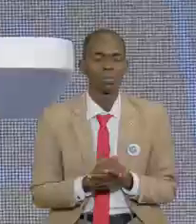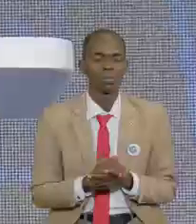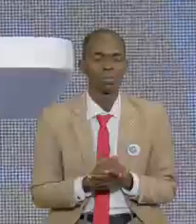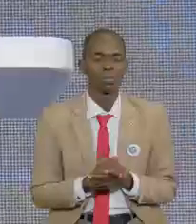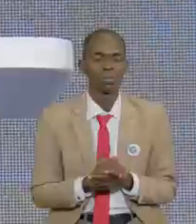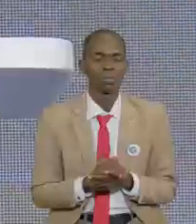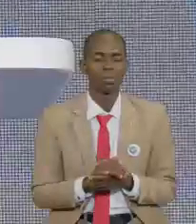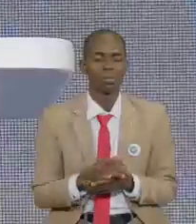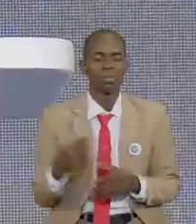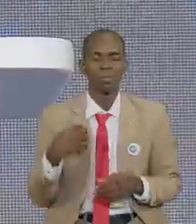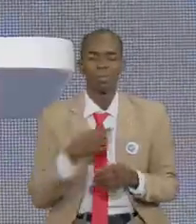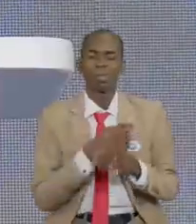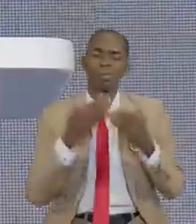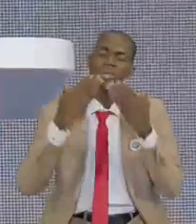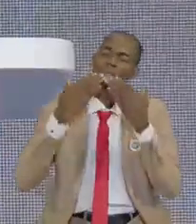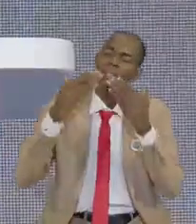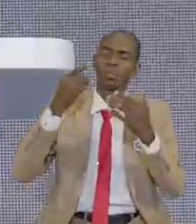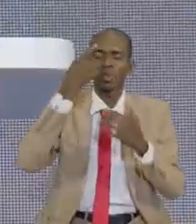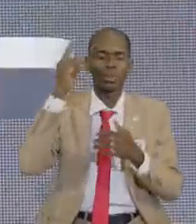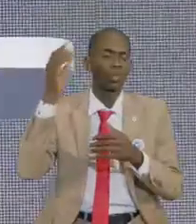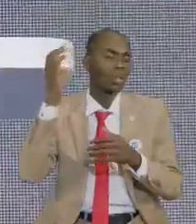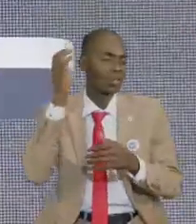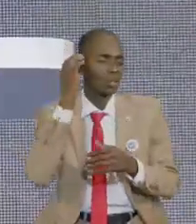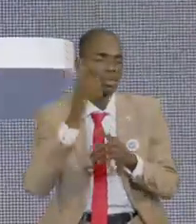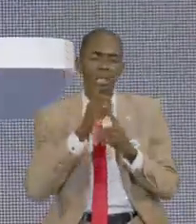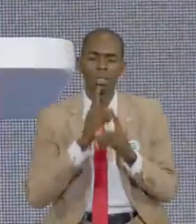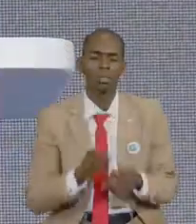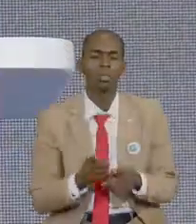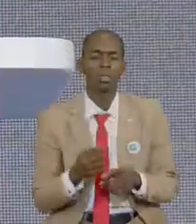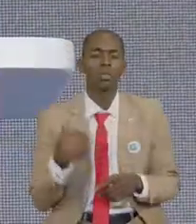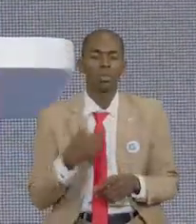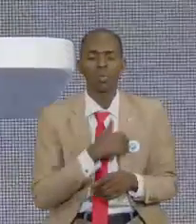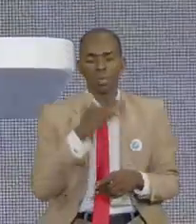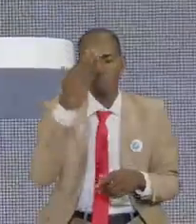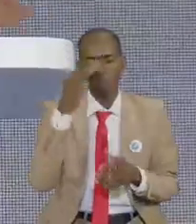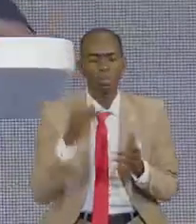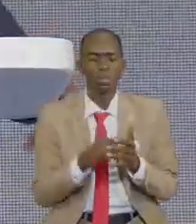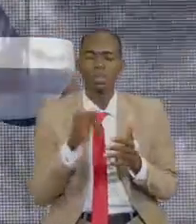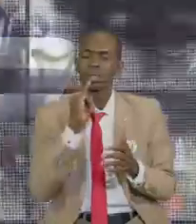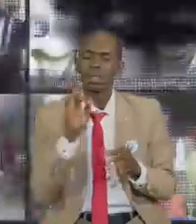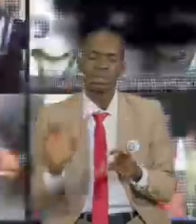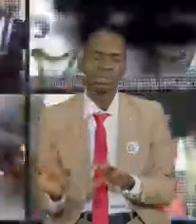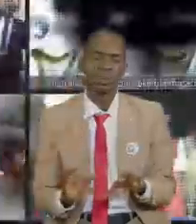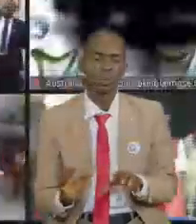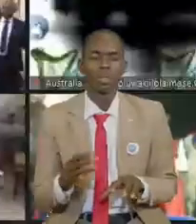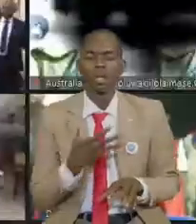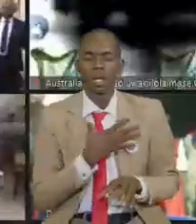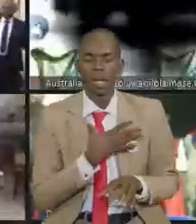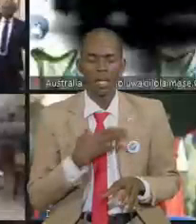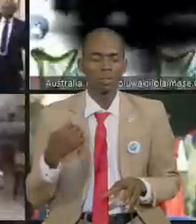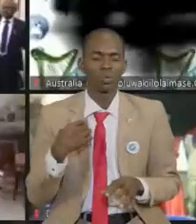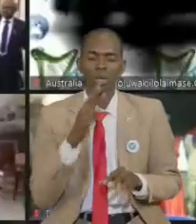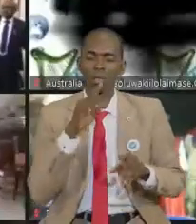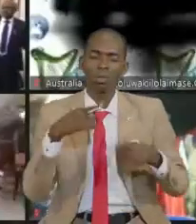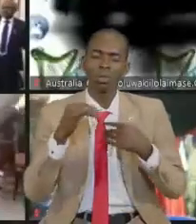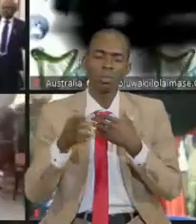We thank you because we know you have answered. We know it is done. And we're going back home, a different